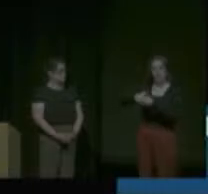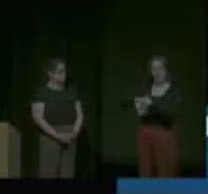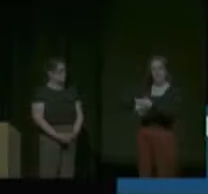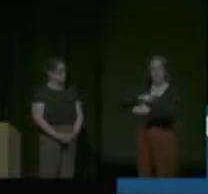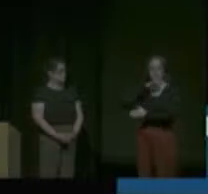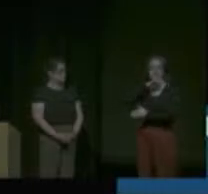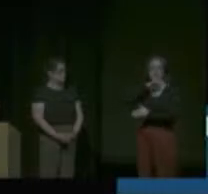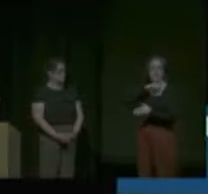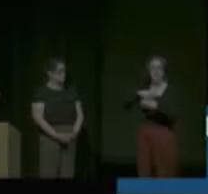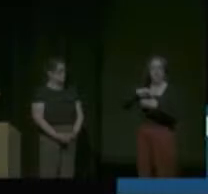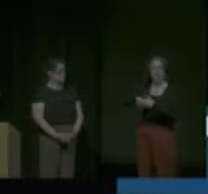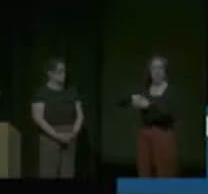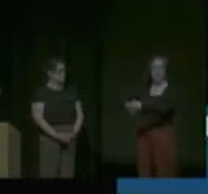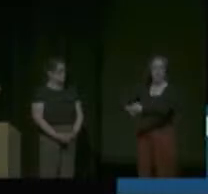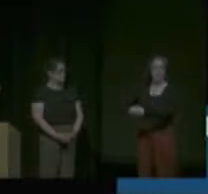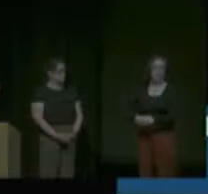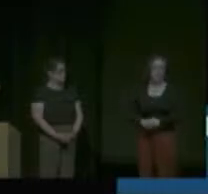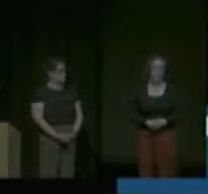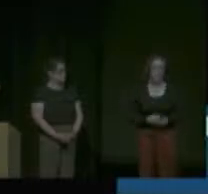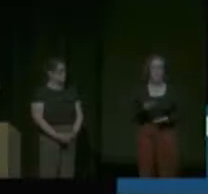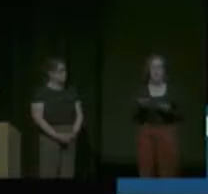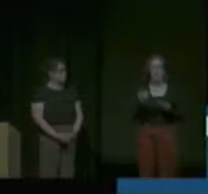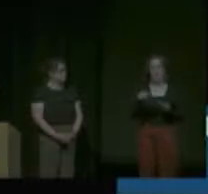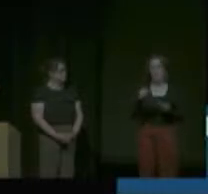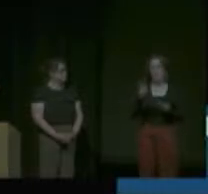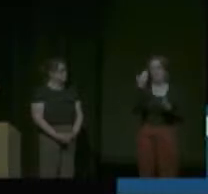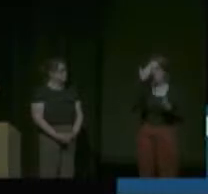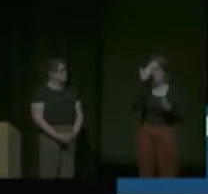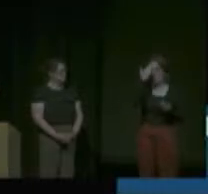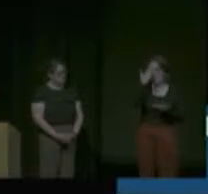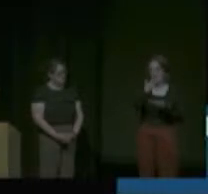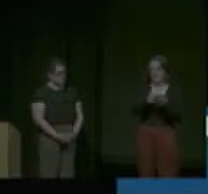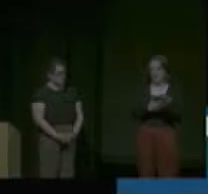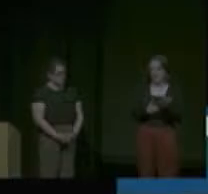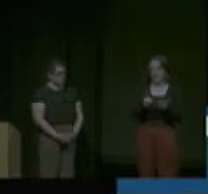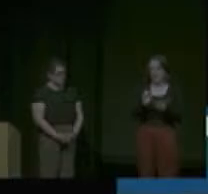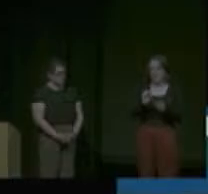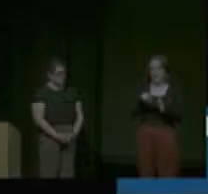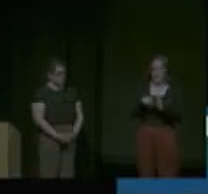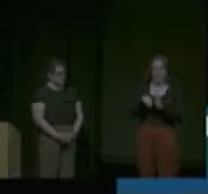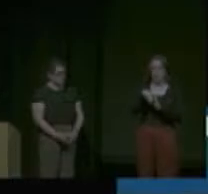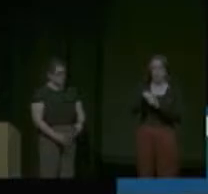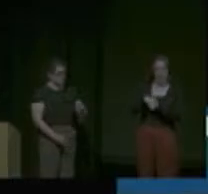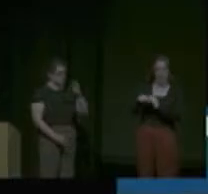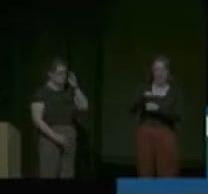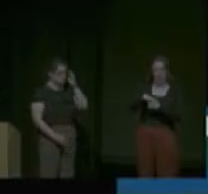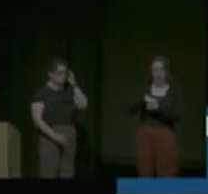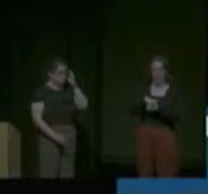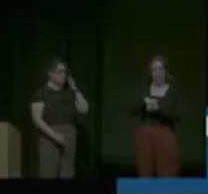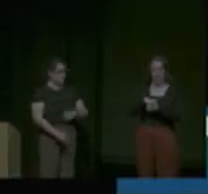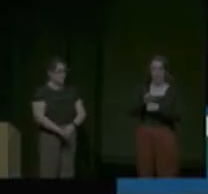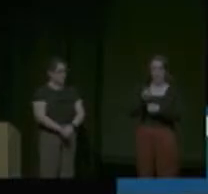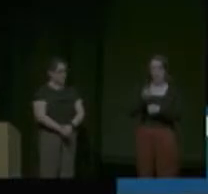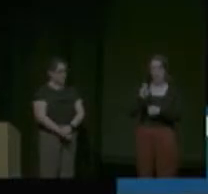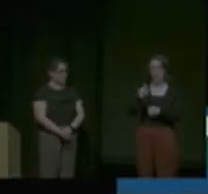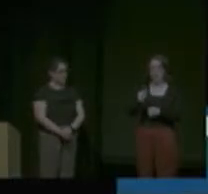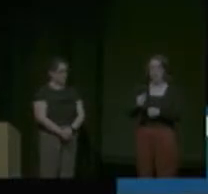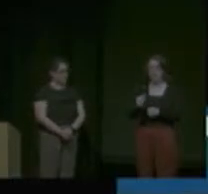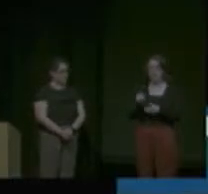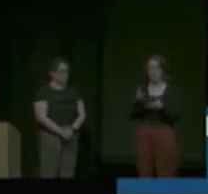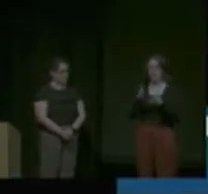So some of you may be familiar with this, but there are some deeper areas closer to the dam, and as you work your way toward Front Street,